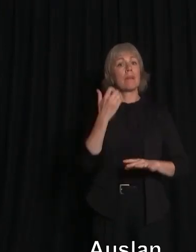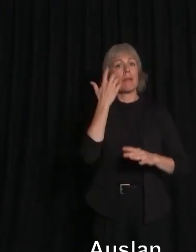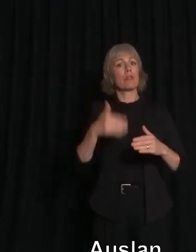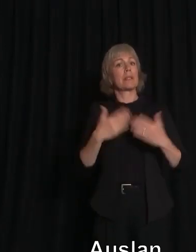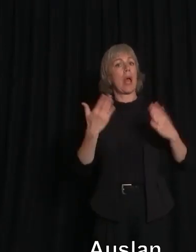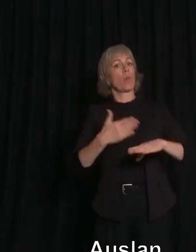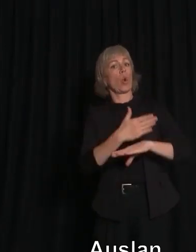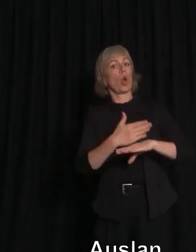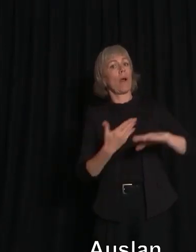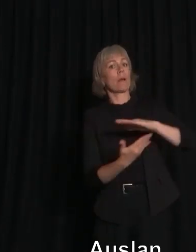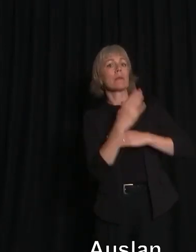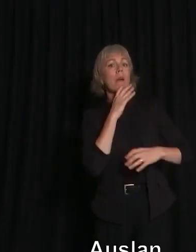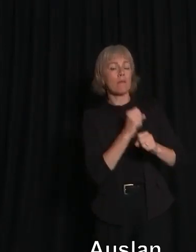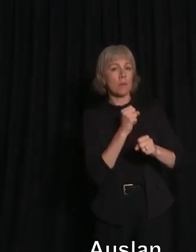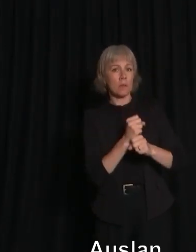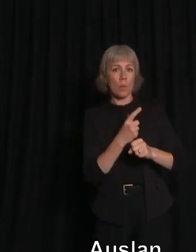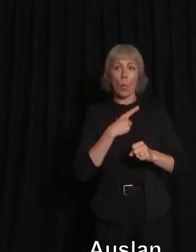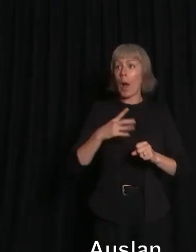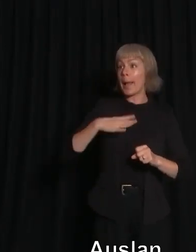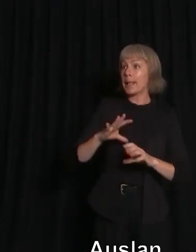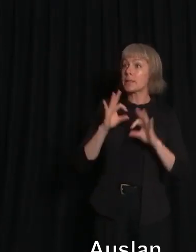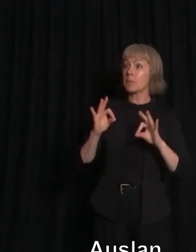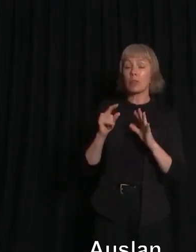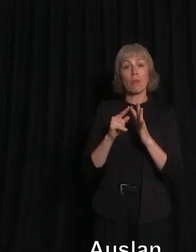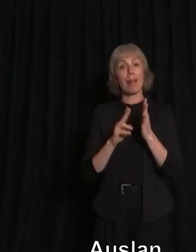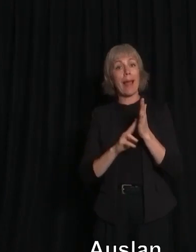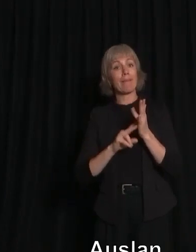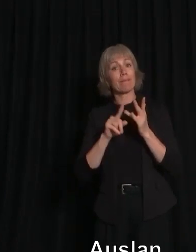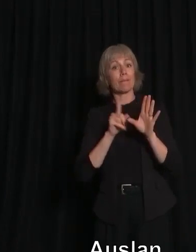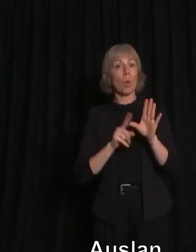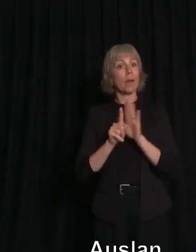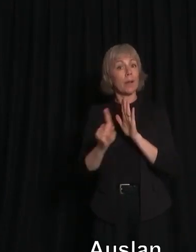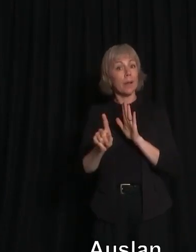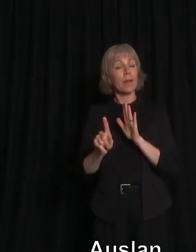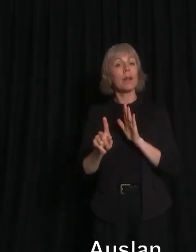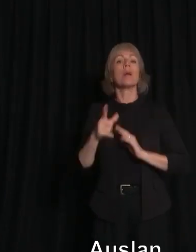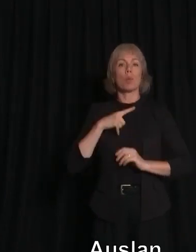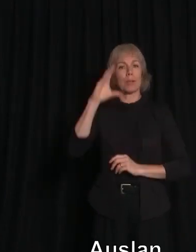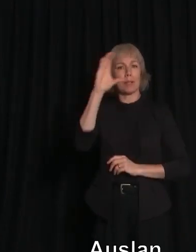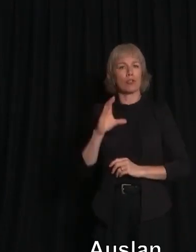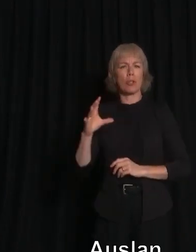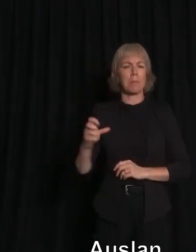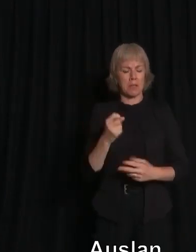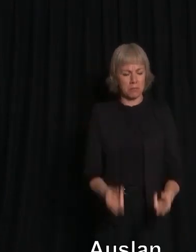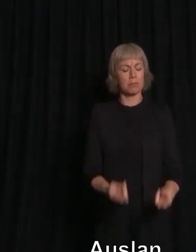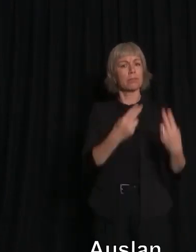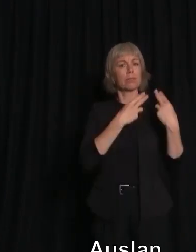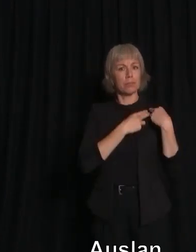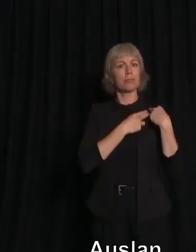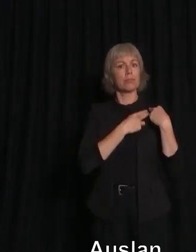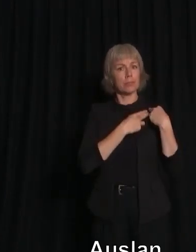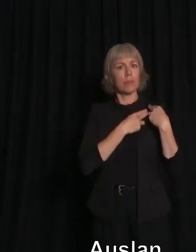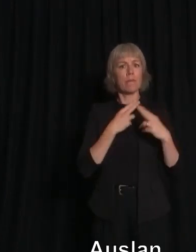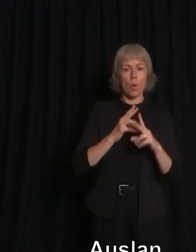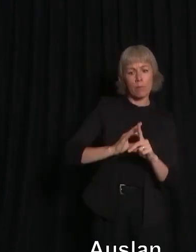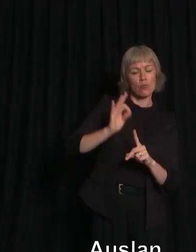everyday work. So why do we need special envoys? Precisely because states must assume the responsibility of